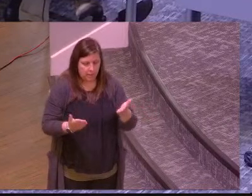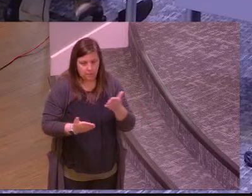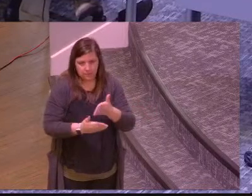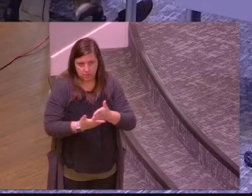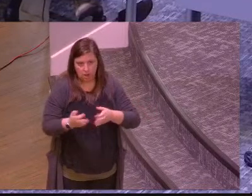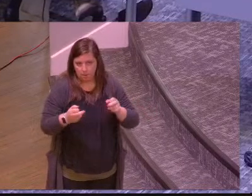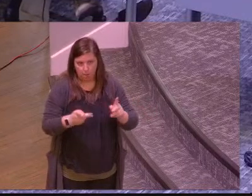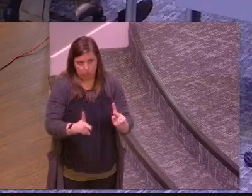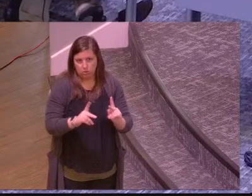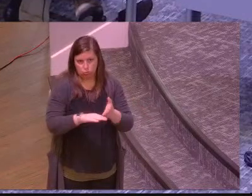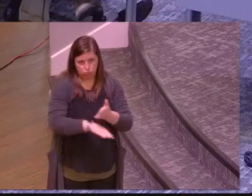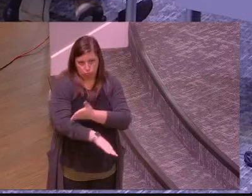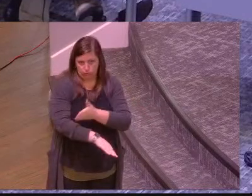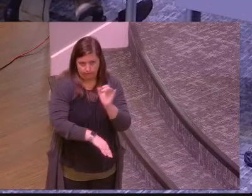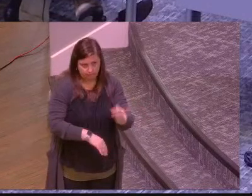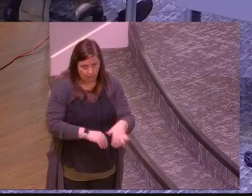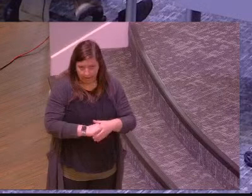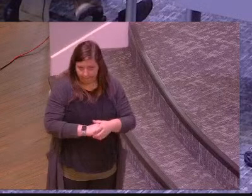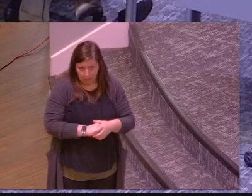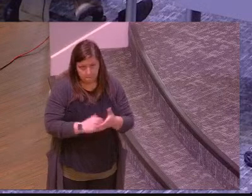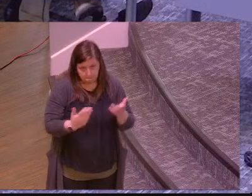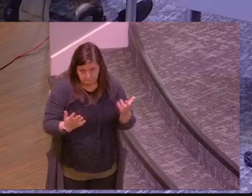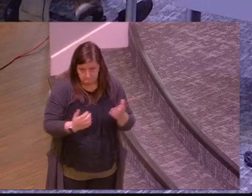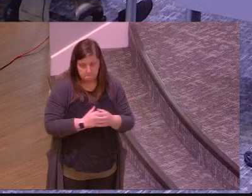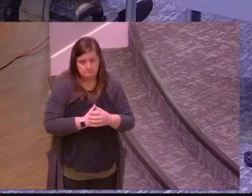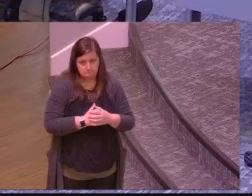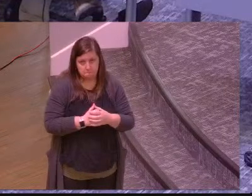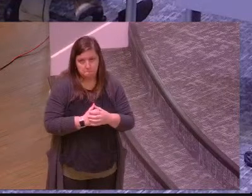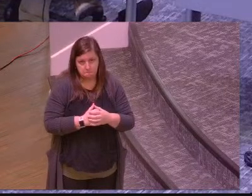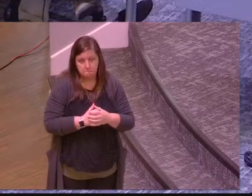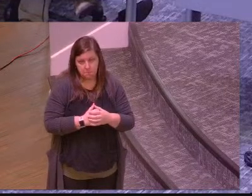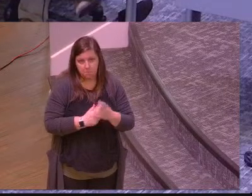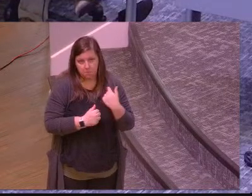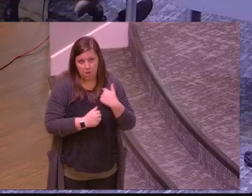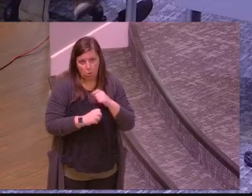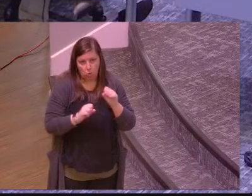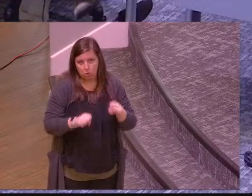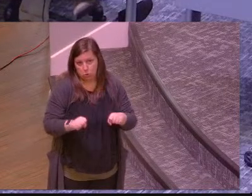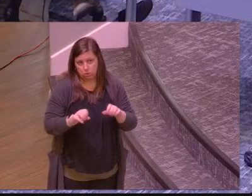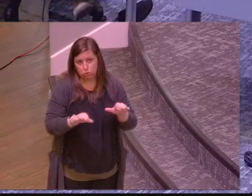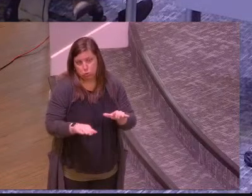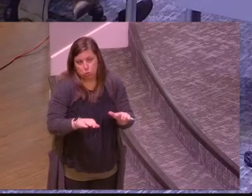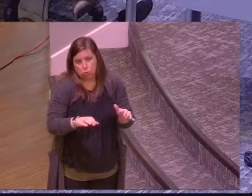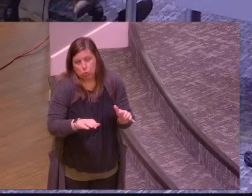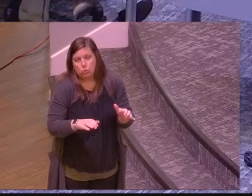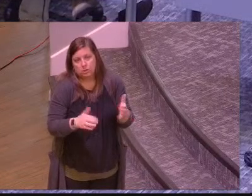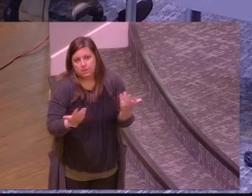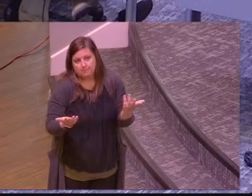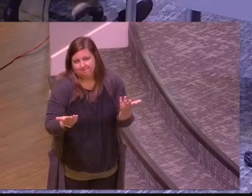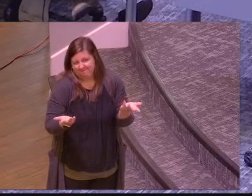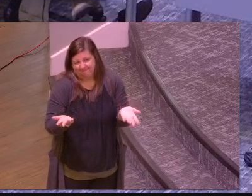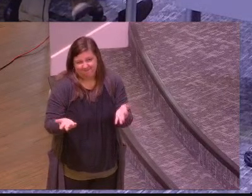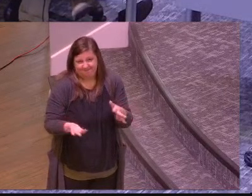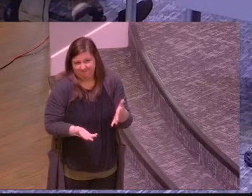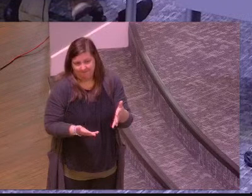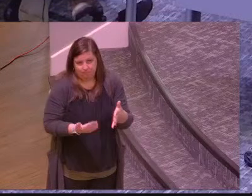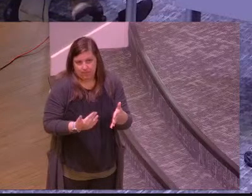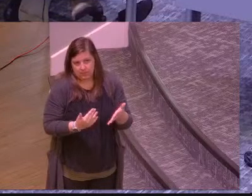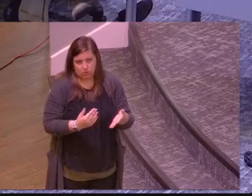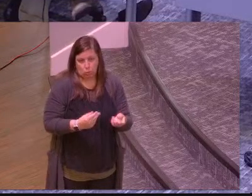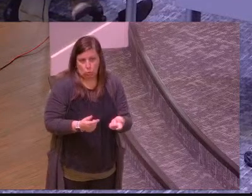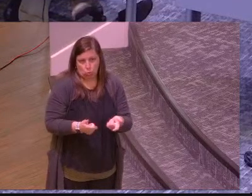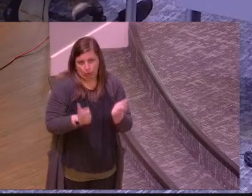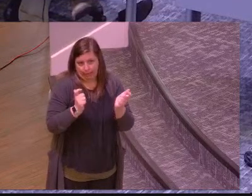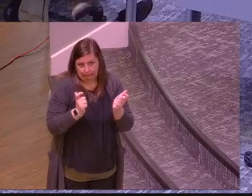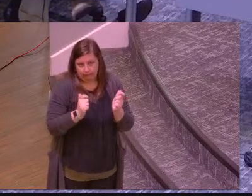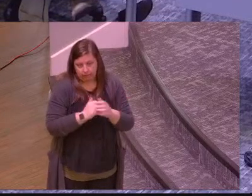there even that we could probably execute relatively quickly as far as like the community is